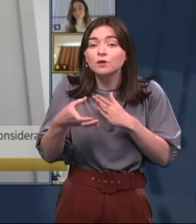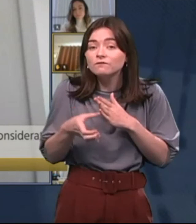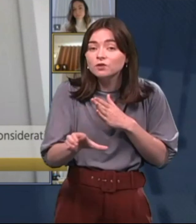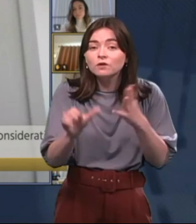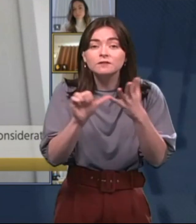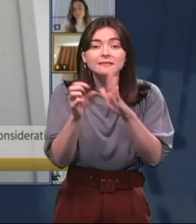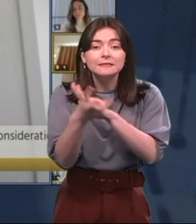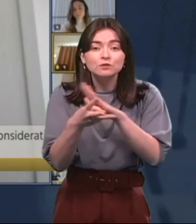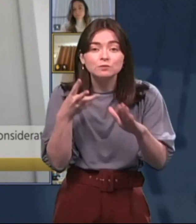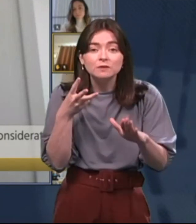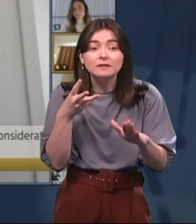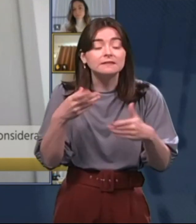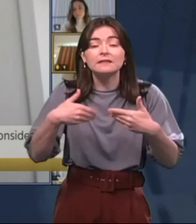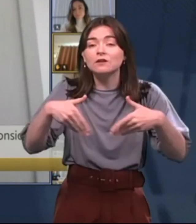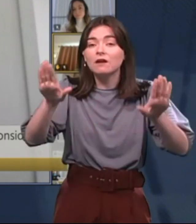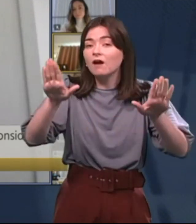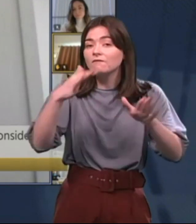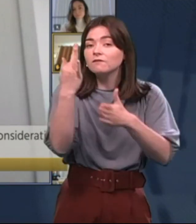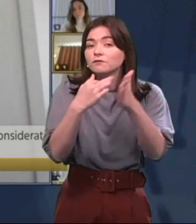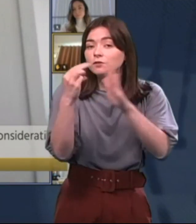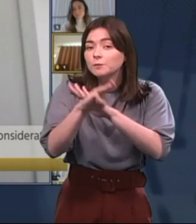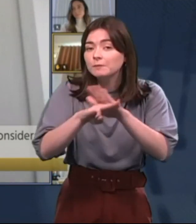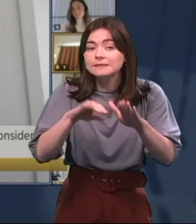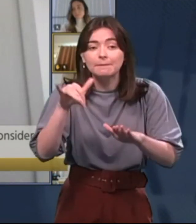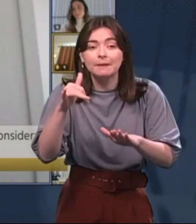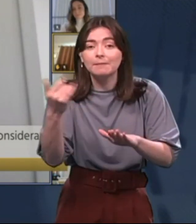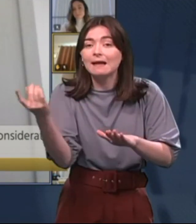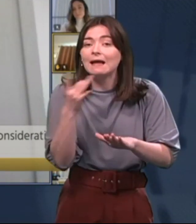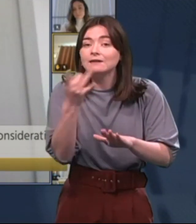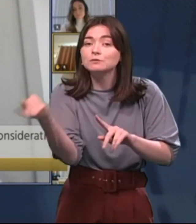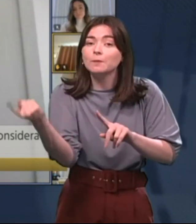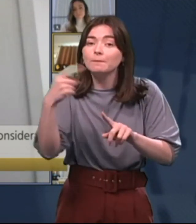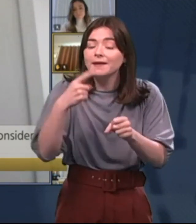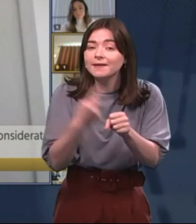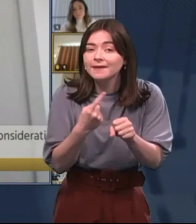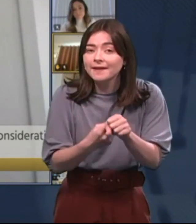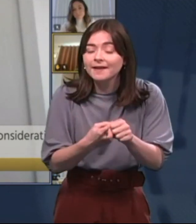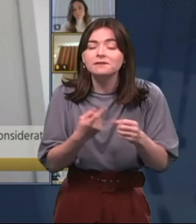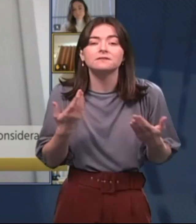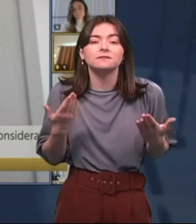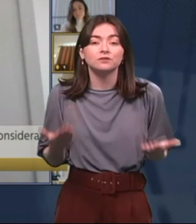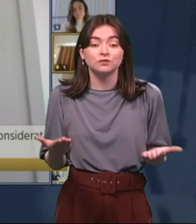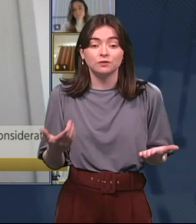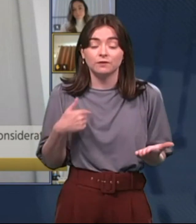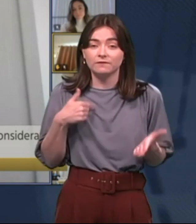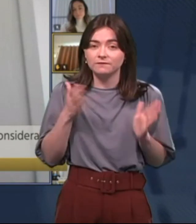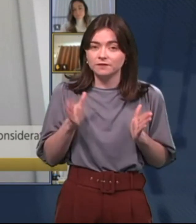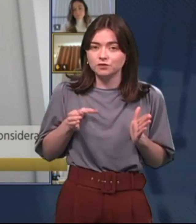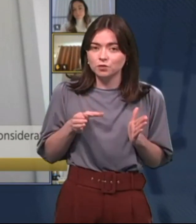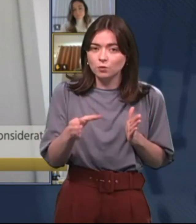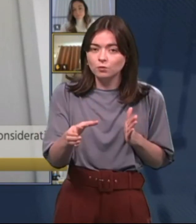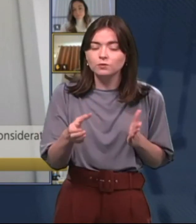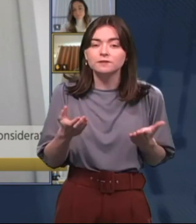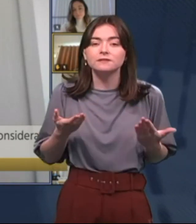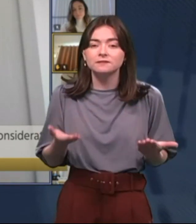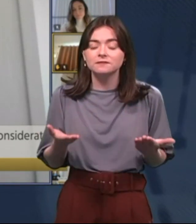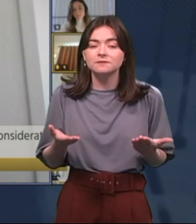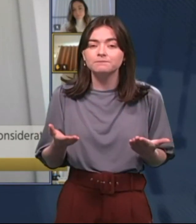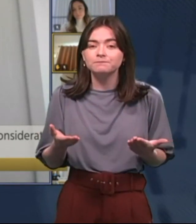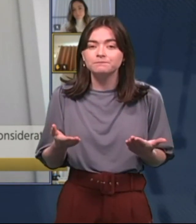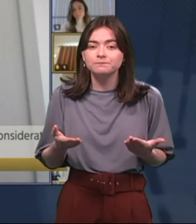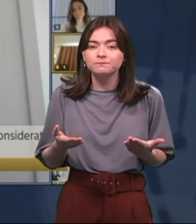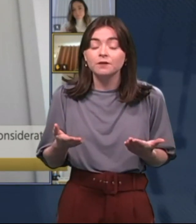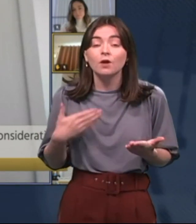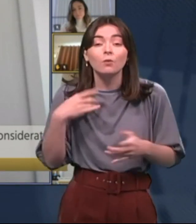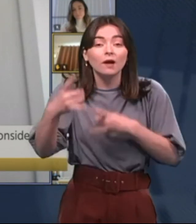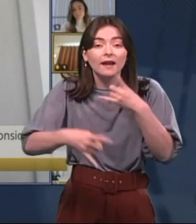you're kind of let off again for a few months, and they might call you back in again. So like I've done a course, it was basically on